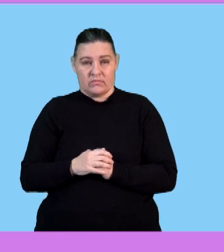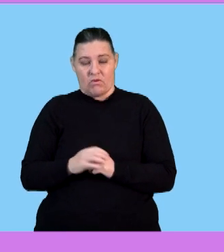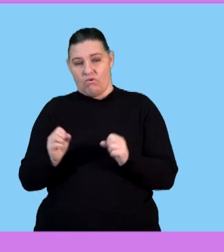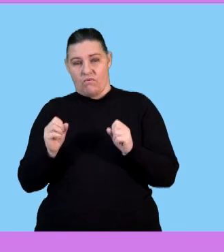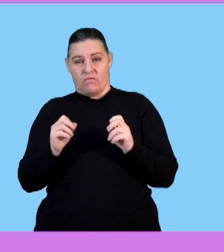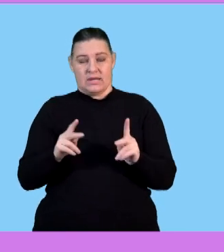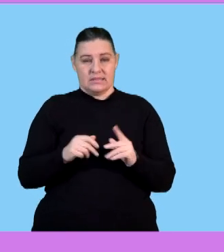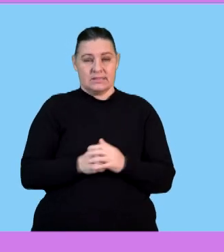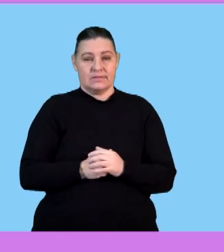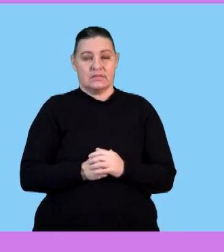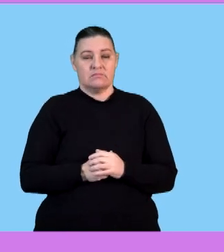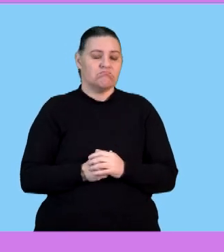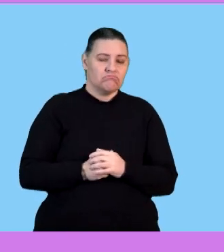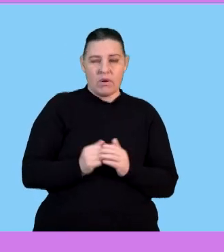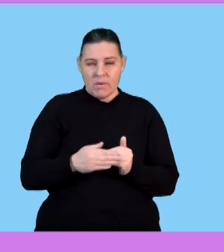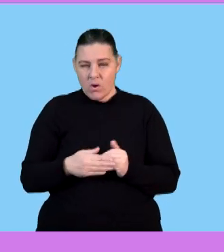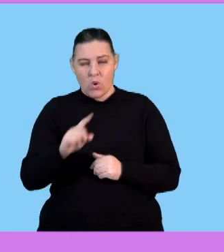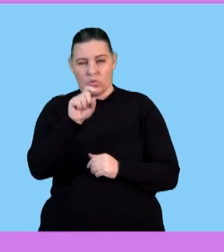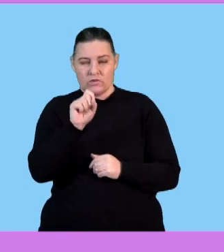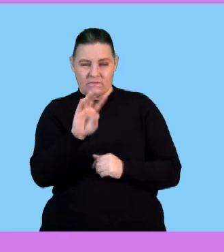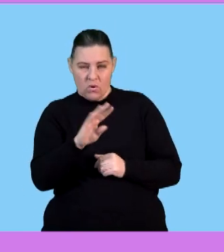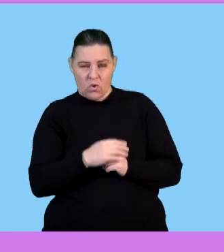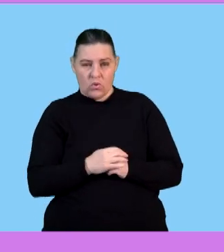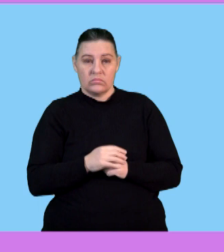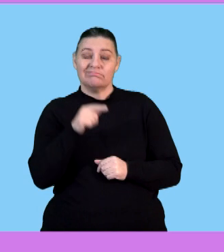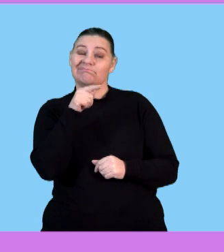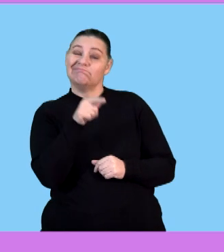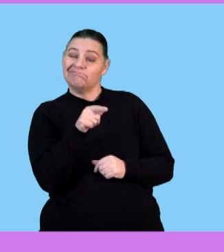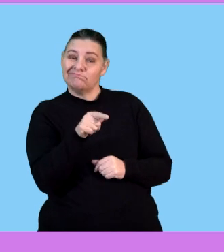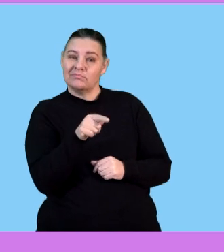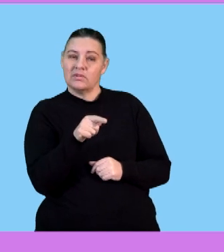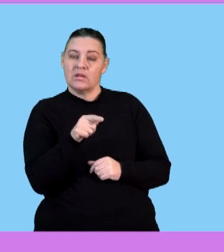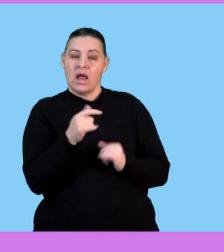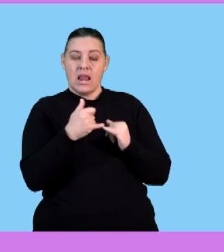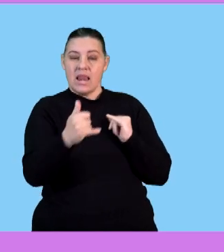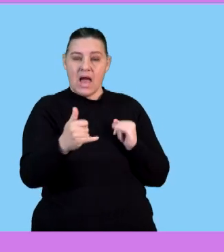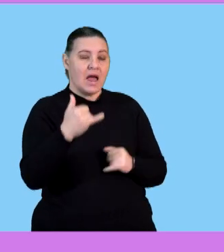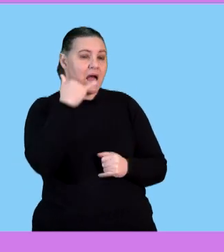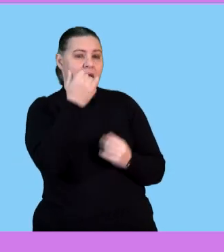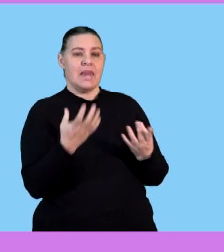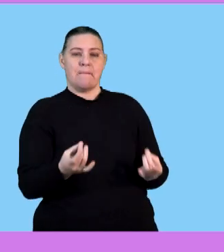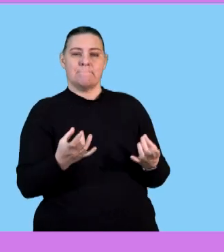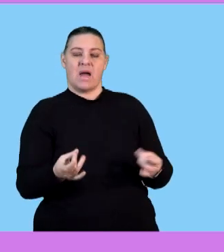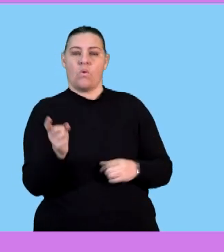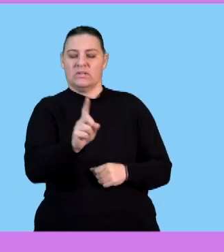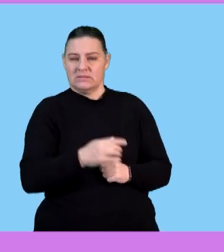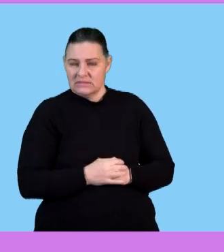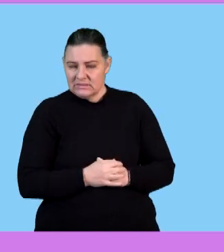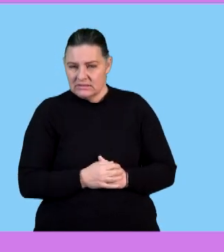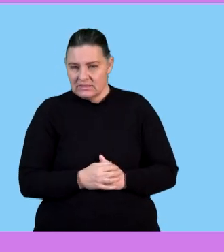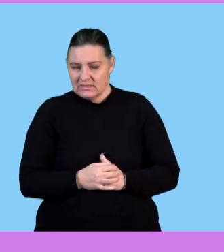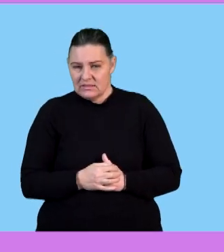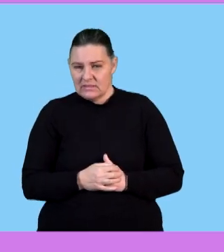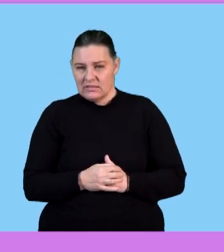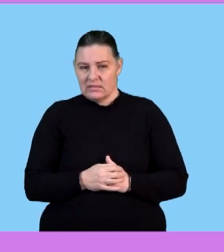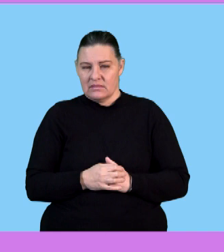what else? Question 4. What is Mrs. Tollen's landline phone number? All right, just want to get rid of